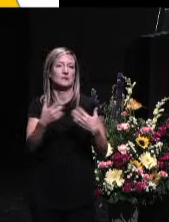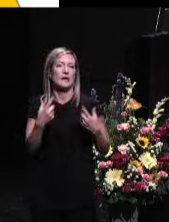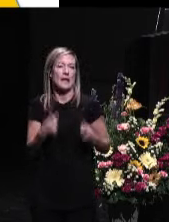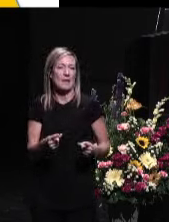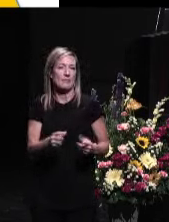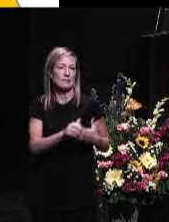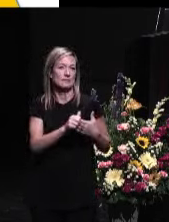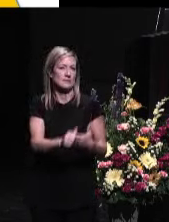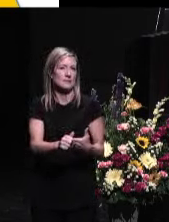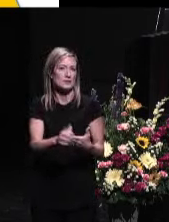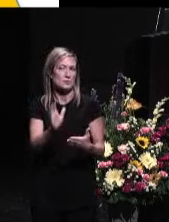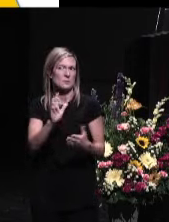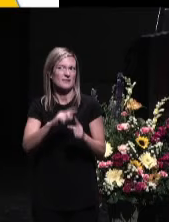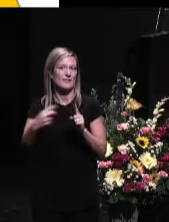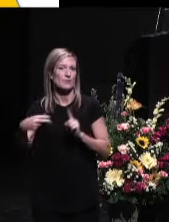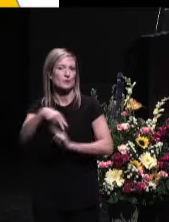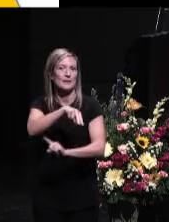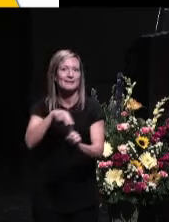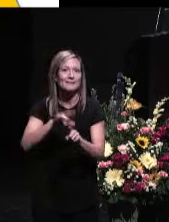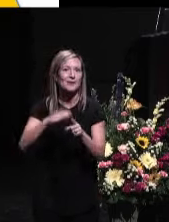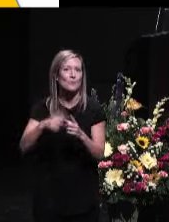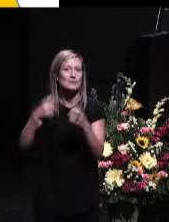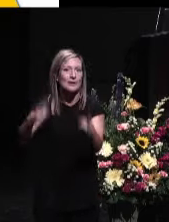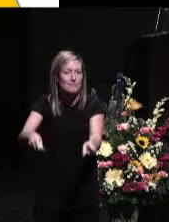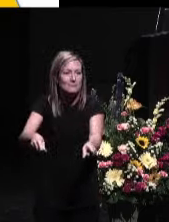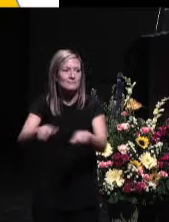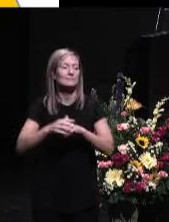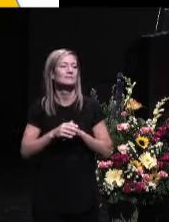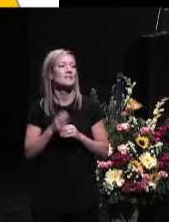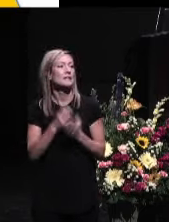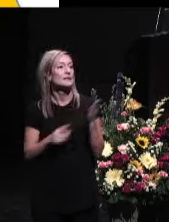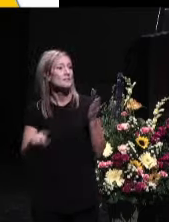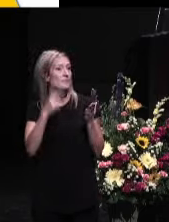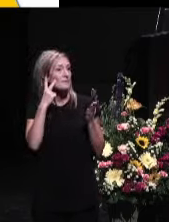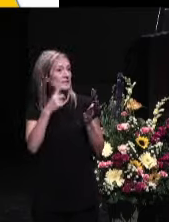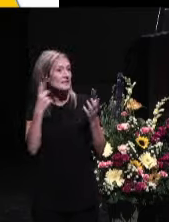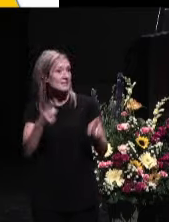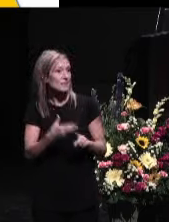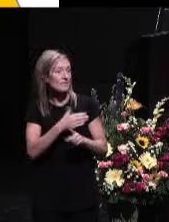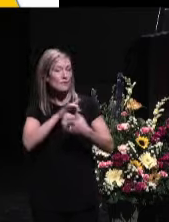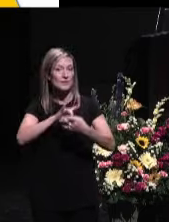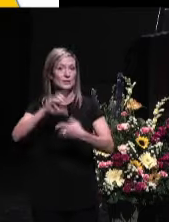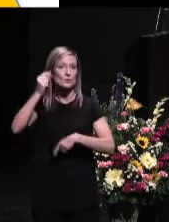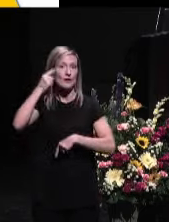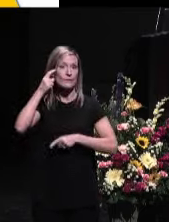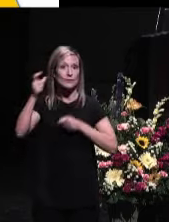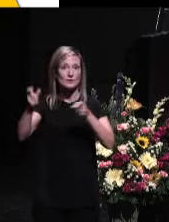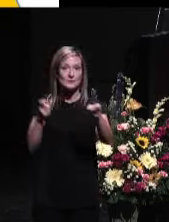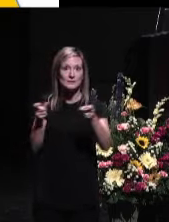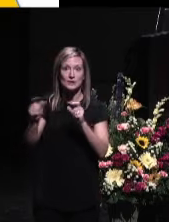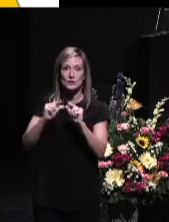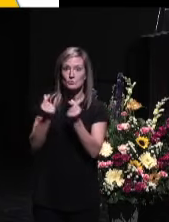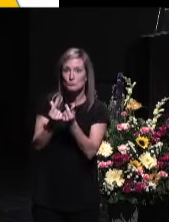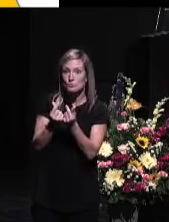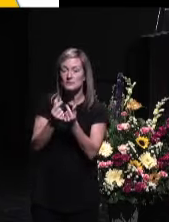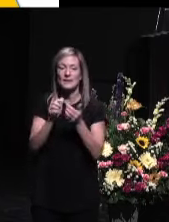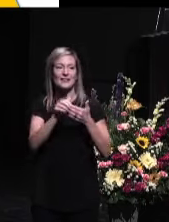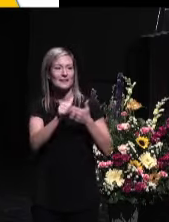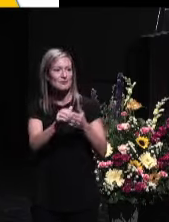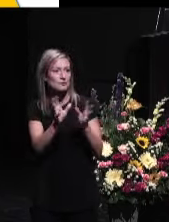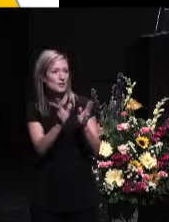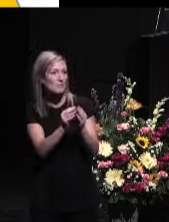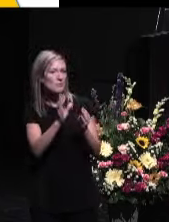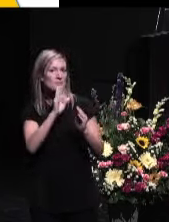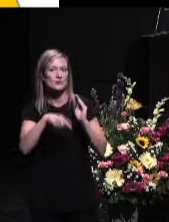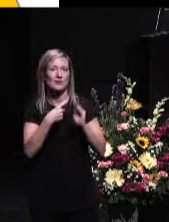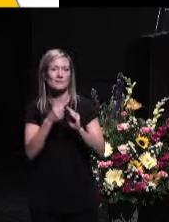perspectives. Some of you have seen these before if you've been involved with some of the governance groups and some of the leadership retreats and things that we've been talking about